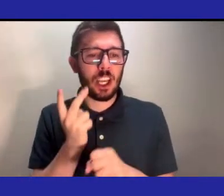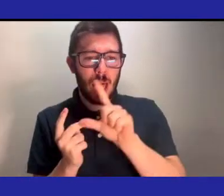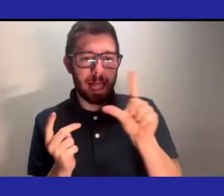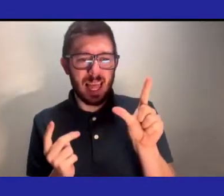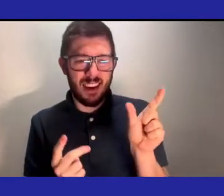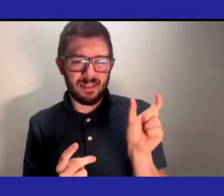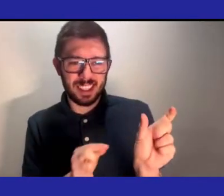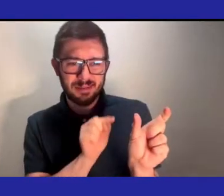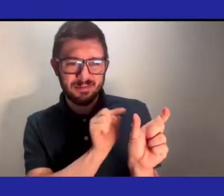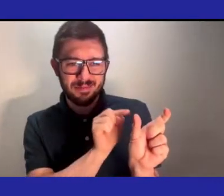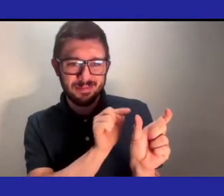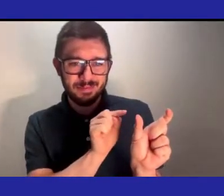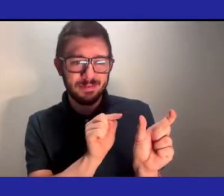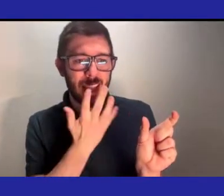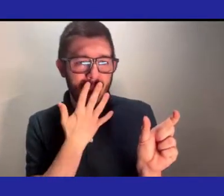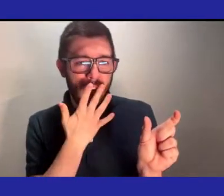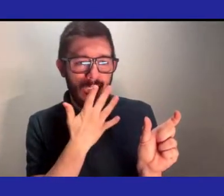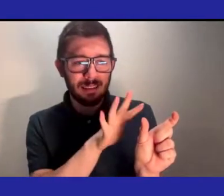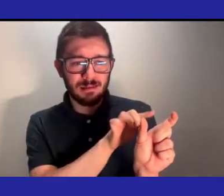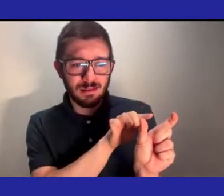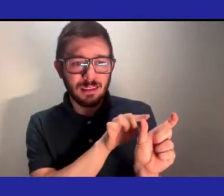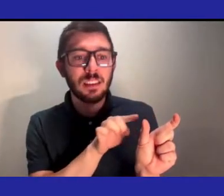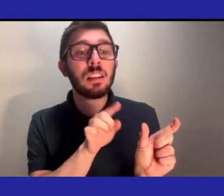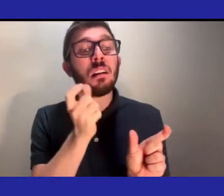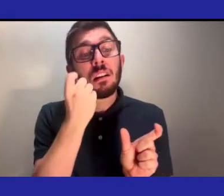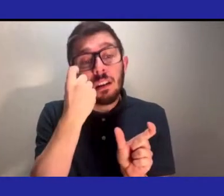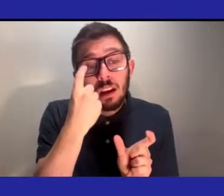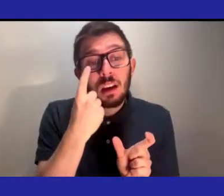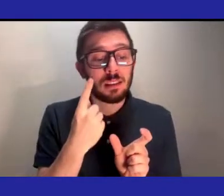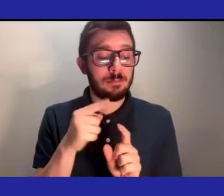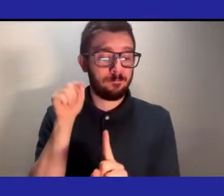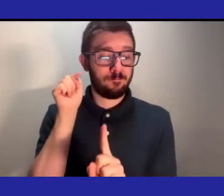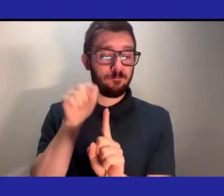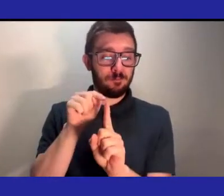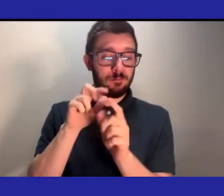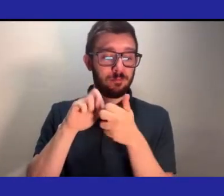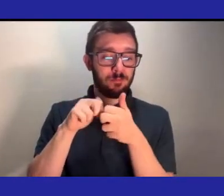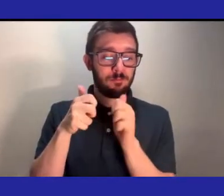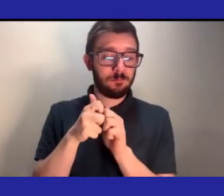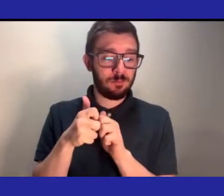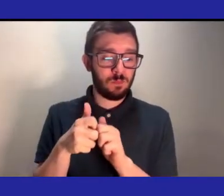and highlighted. But the main issue is that in the past,